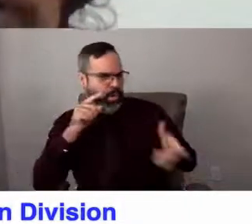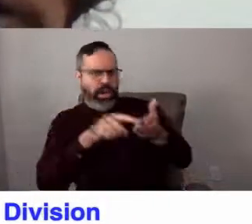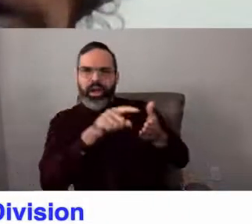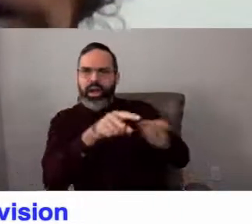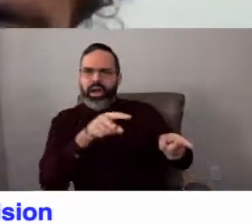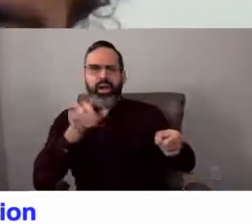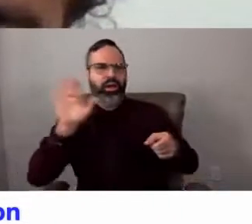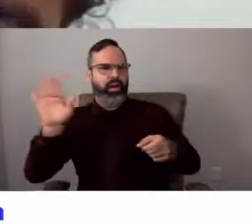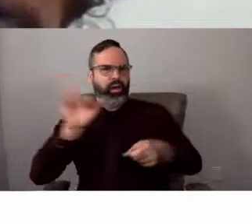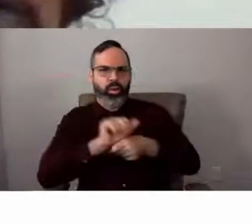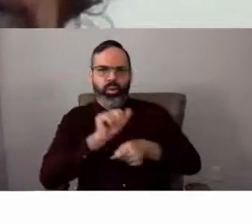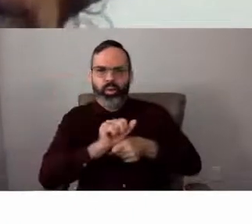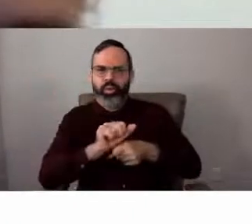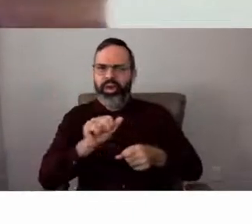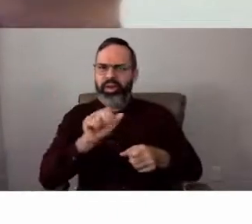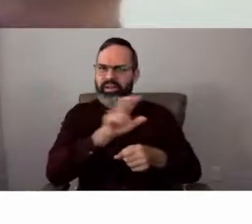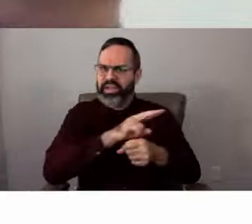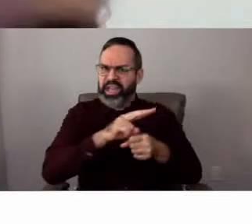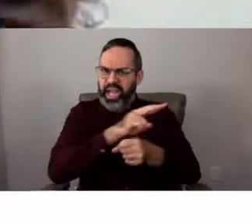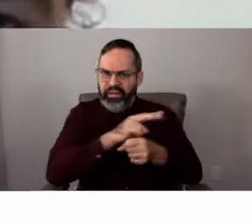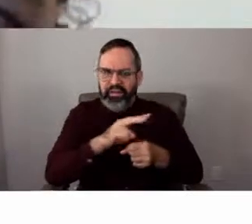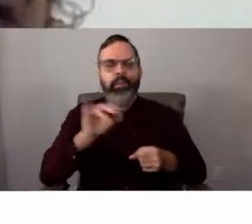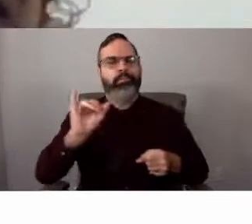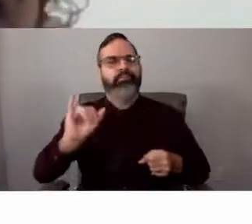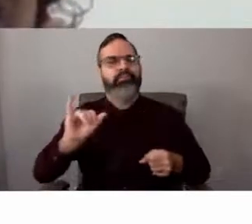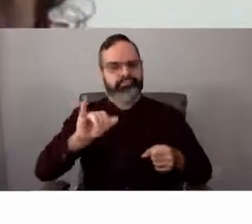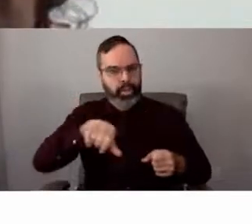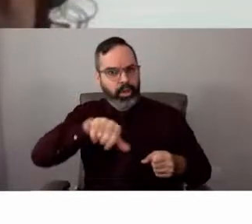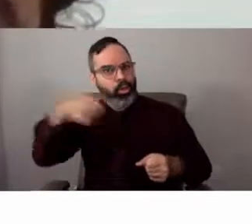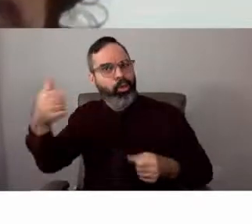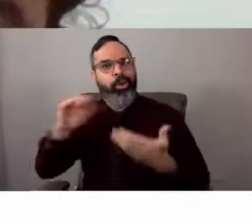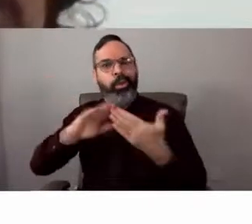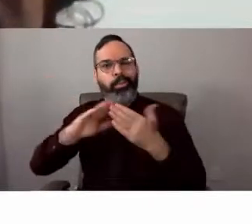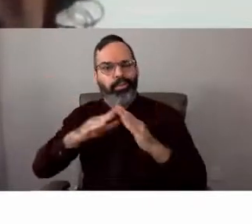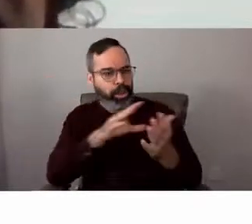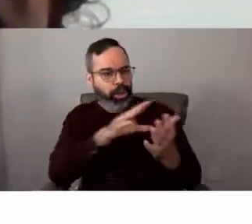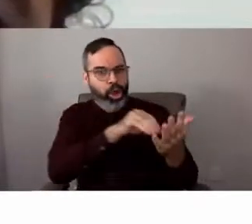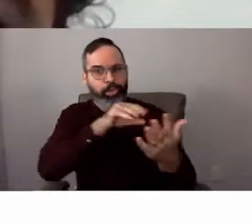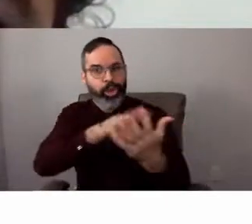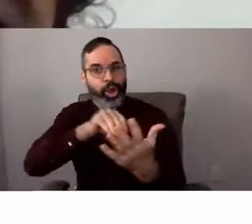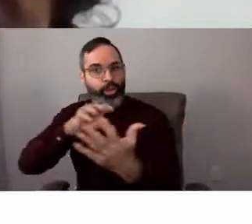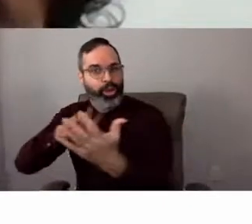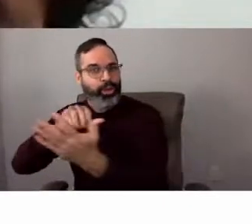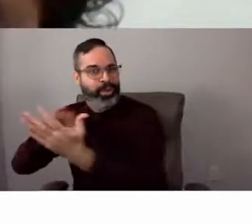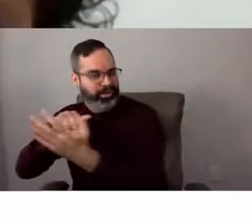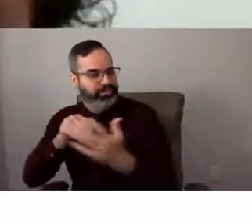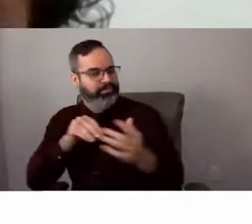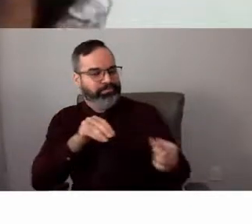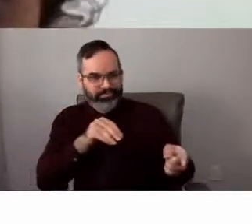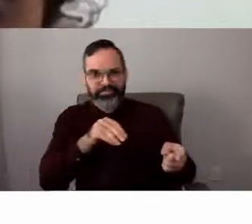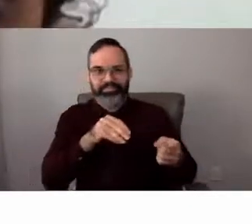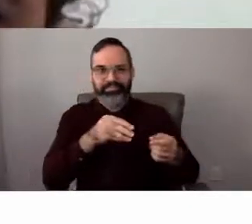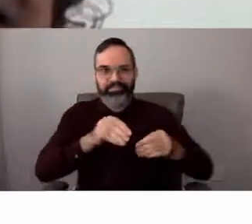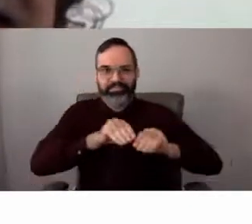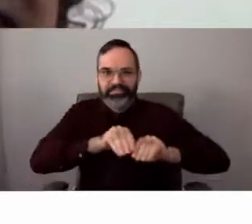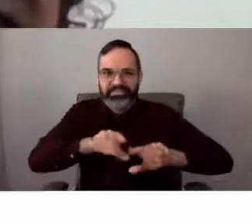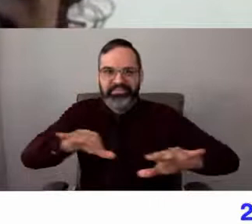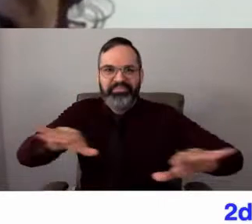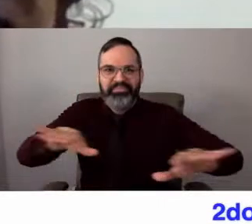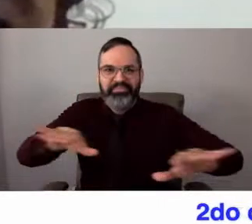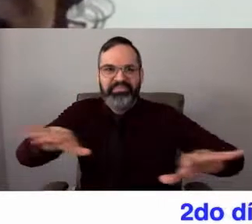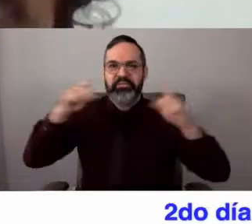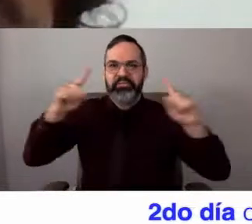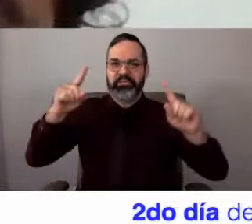fairly soon, many other municipalities copied the model from Villalba, and it was so successful in